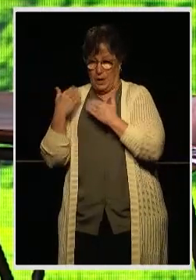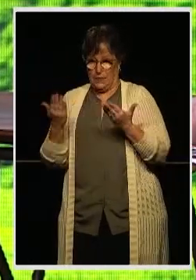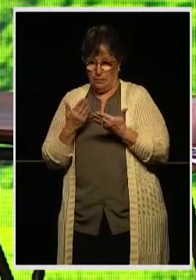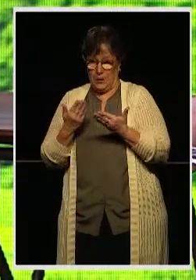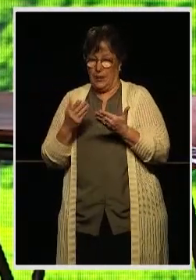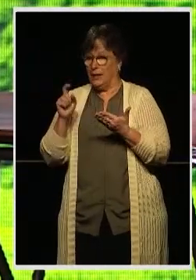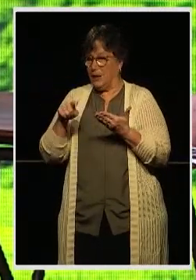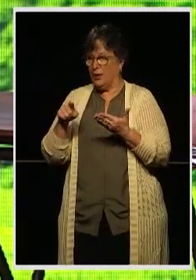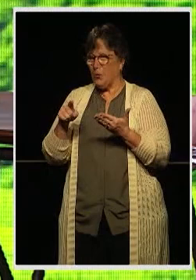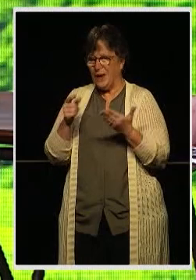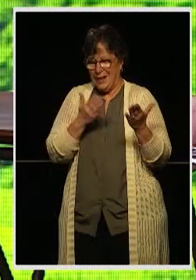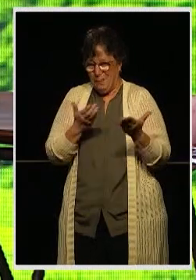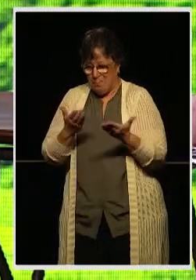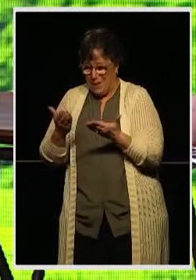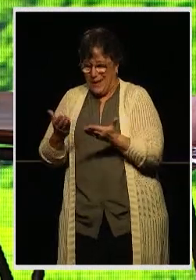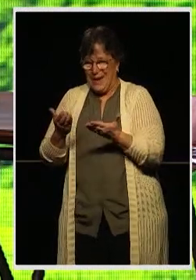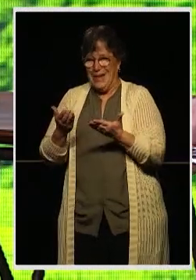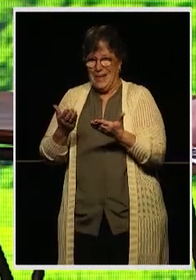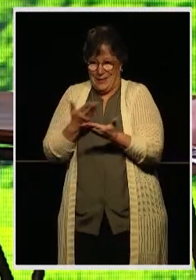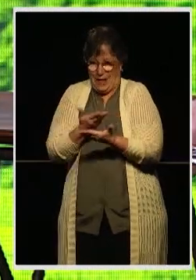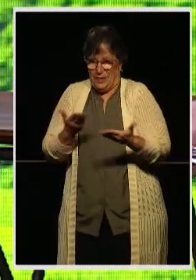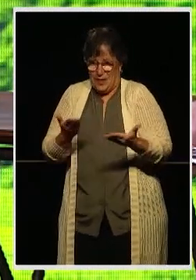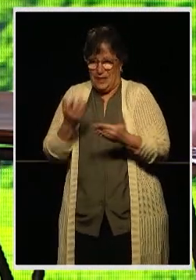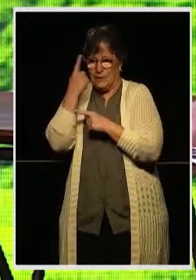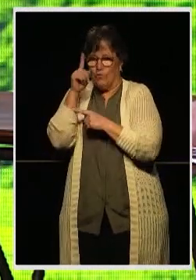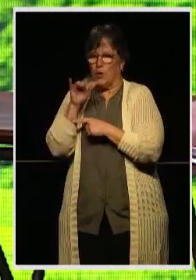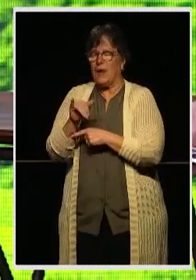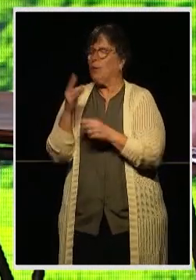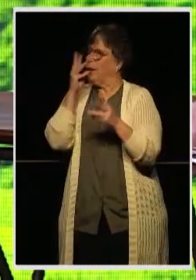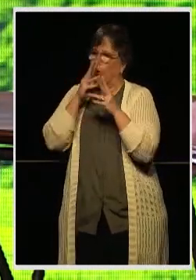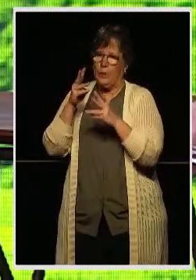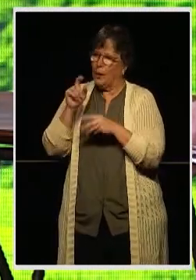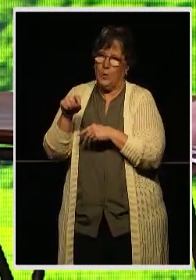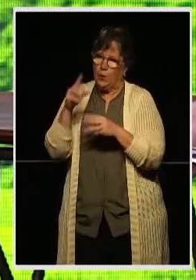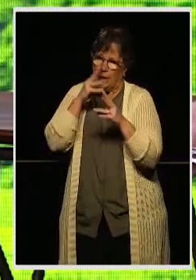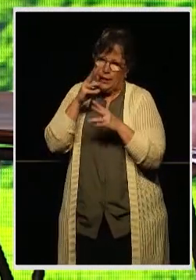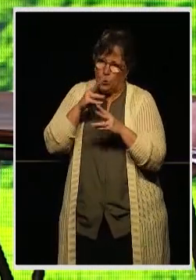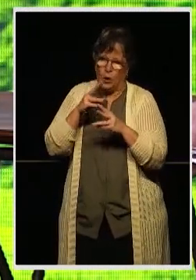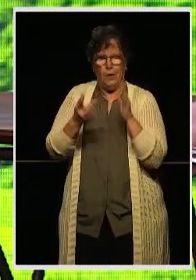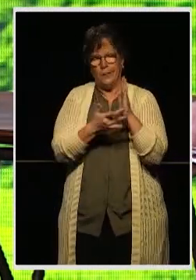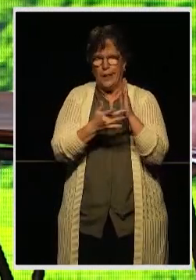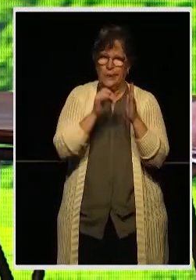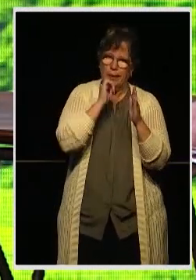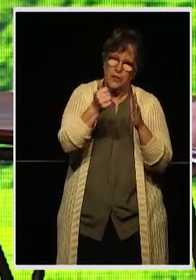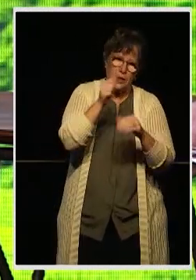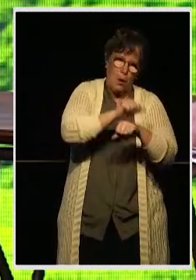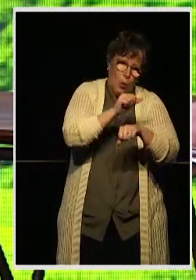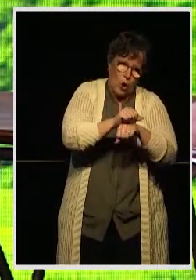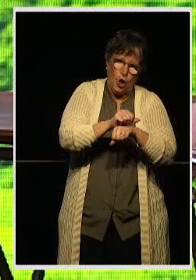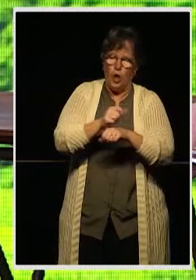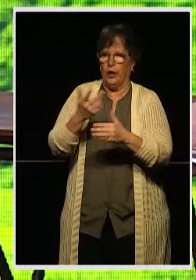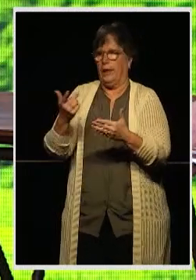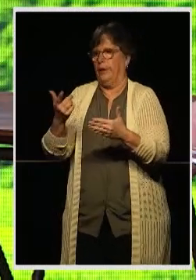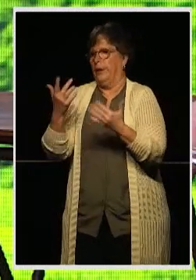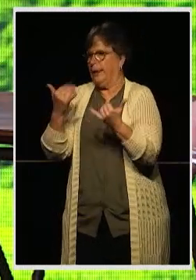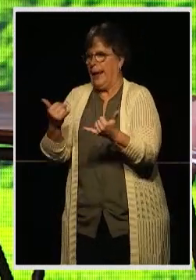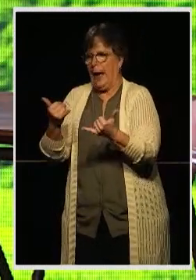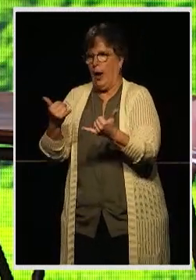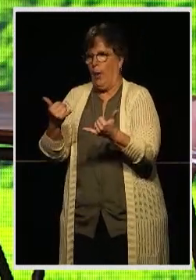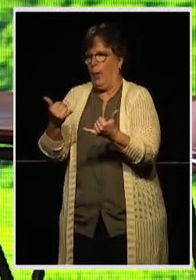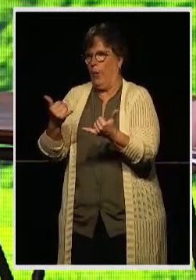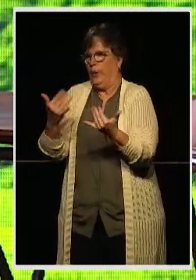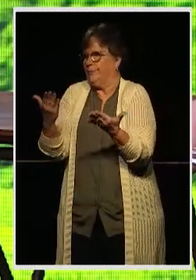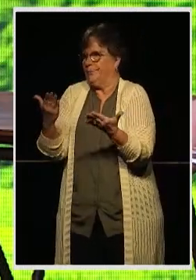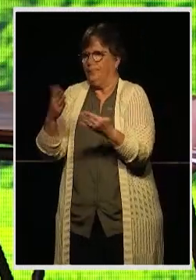But we don't have to worry about, oh, this technology didn't work, and now I can't make a living, and now I go bankrupt. Okay,